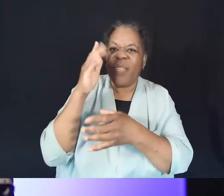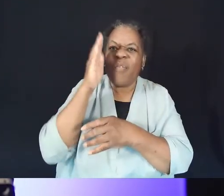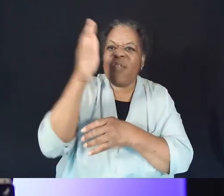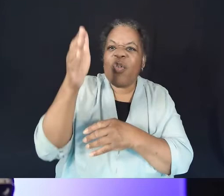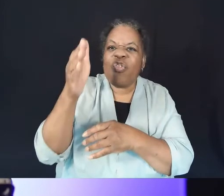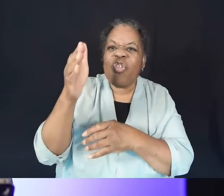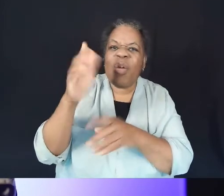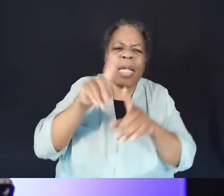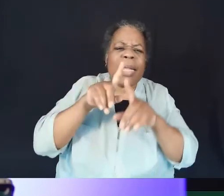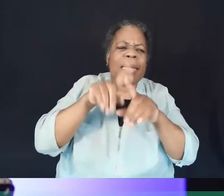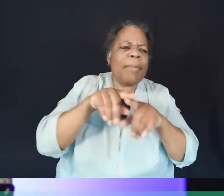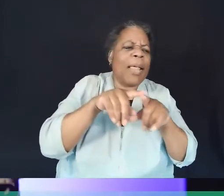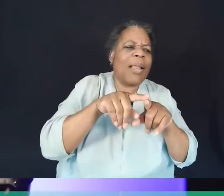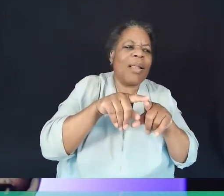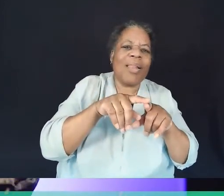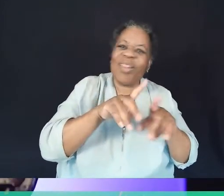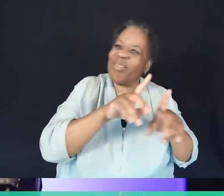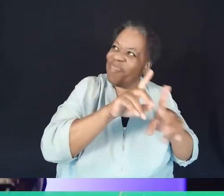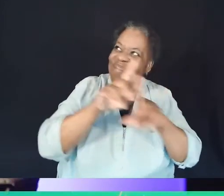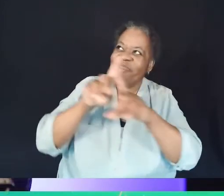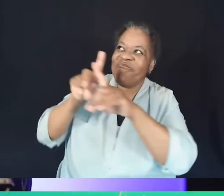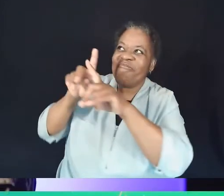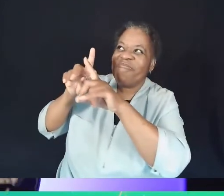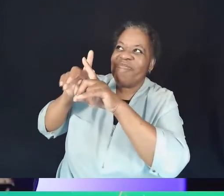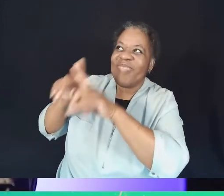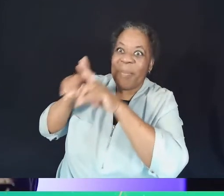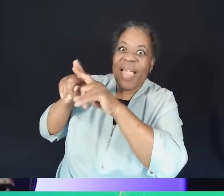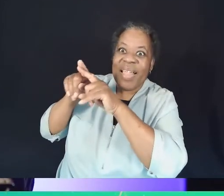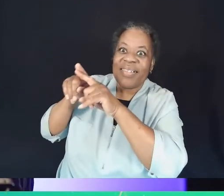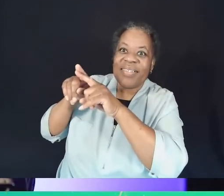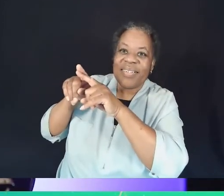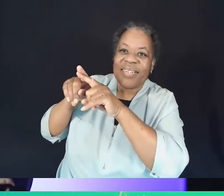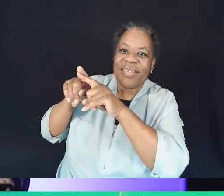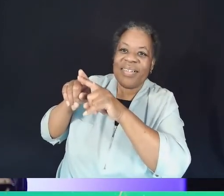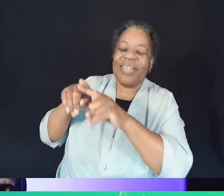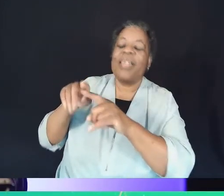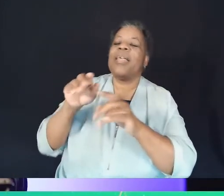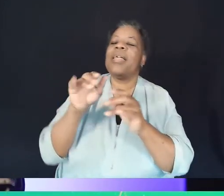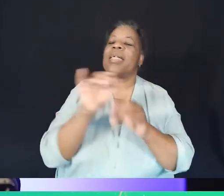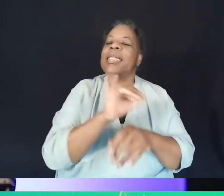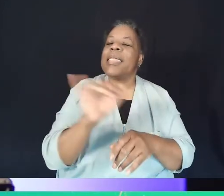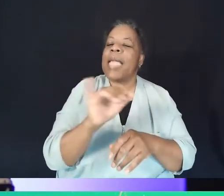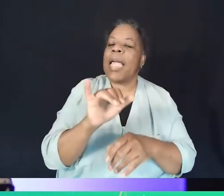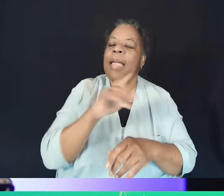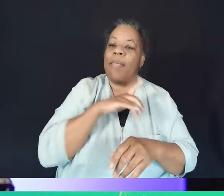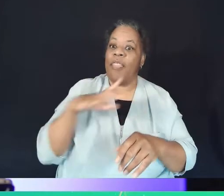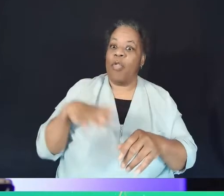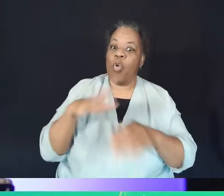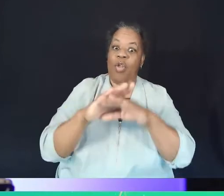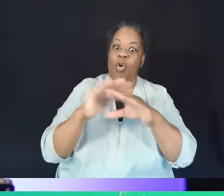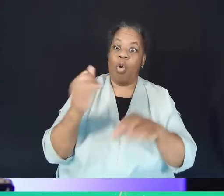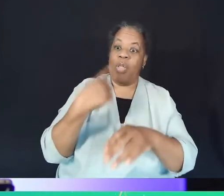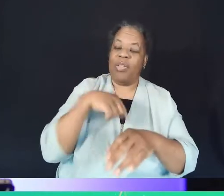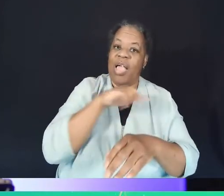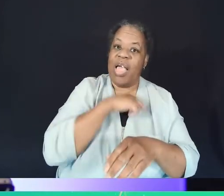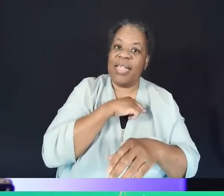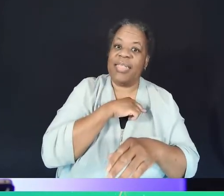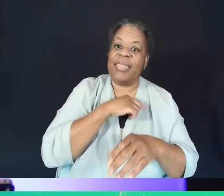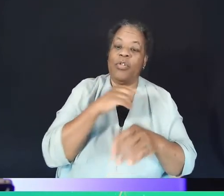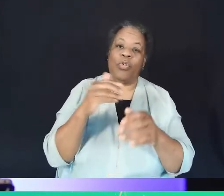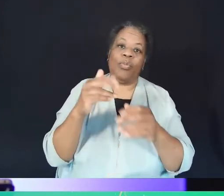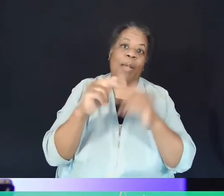Similarly, whatever the Lord has called us to build, we must rely on God's strength to do